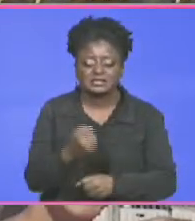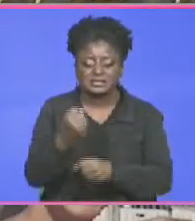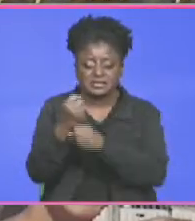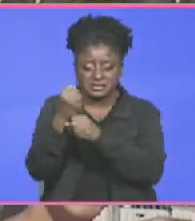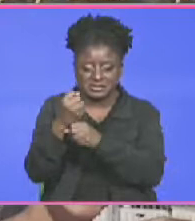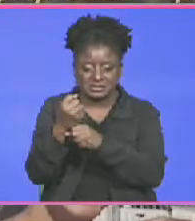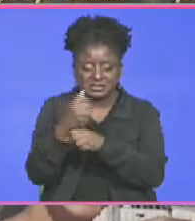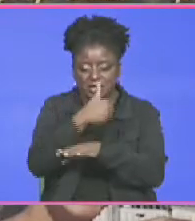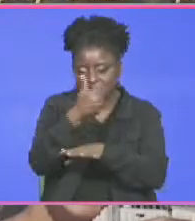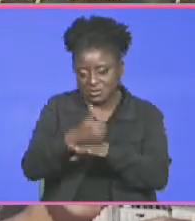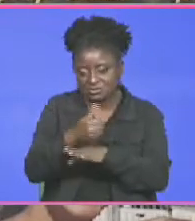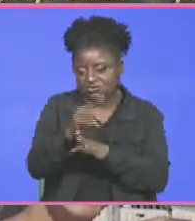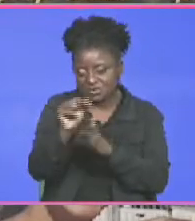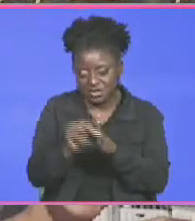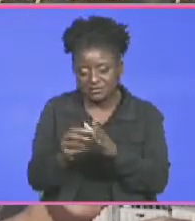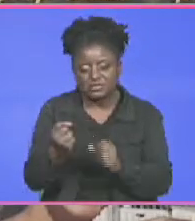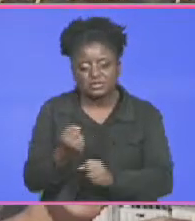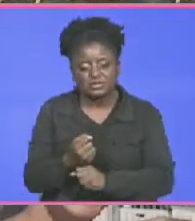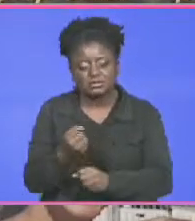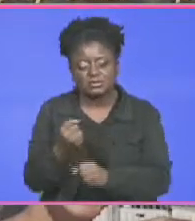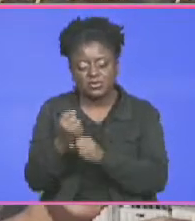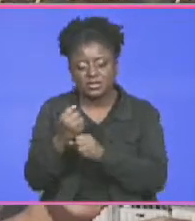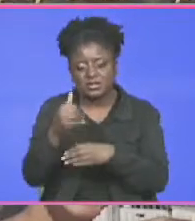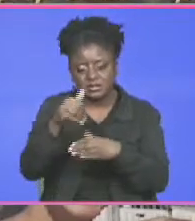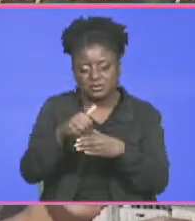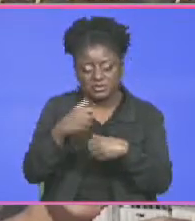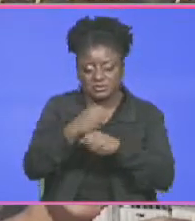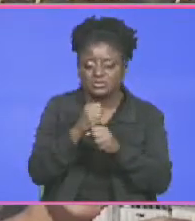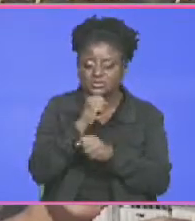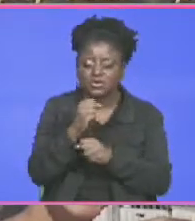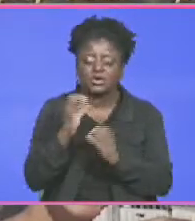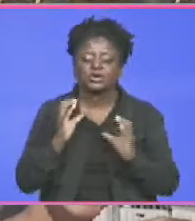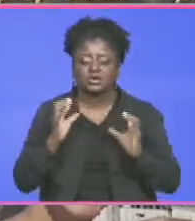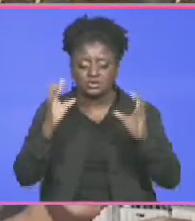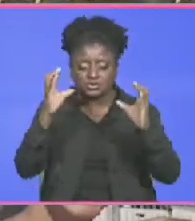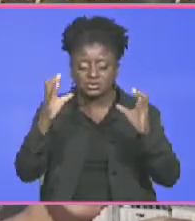support, and that also includes, ensuring that coaches